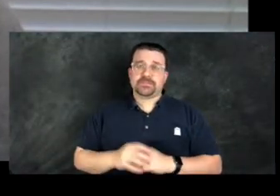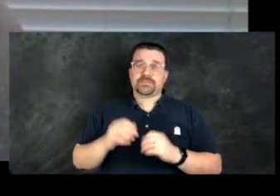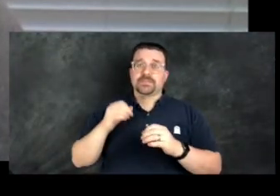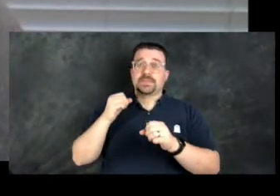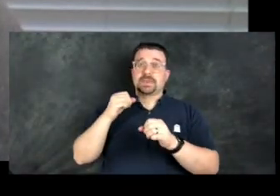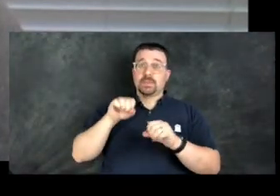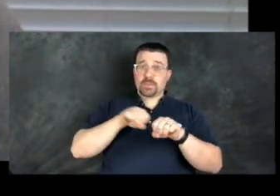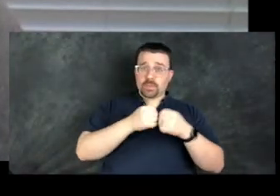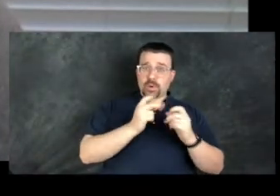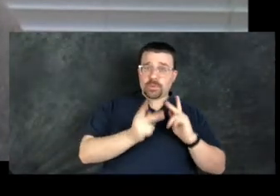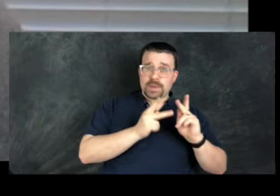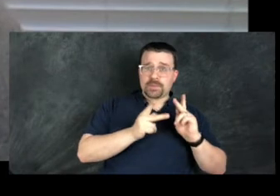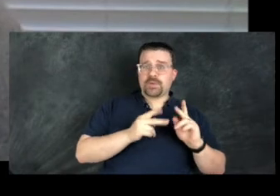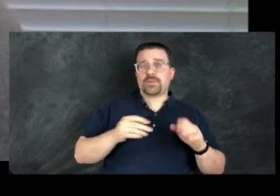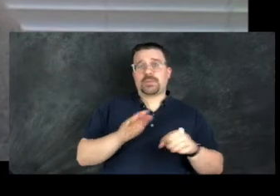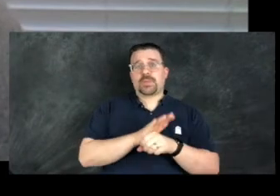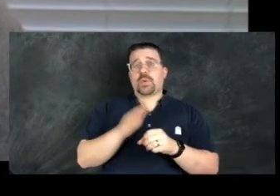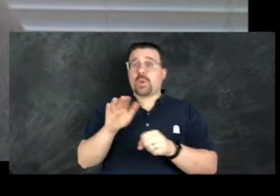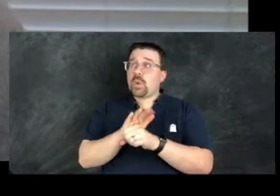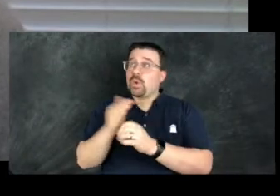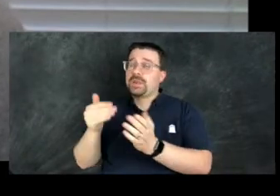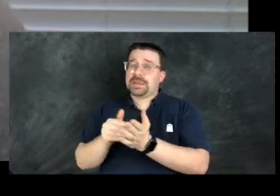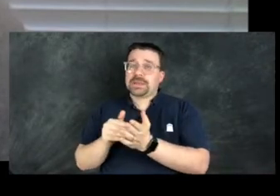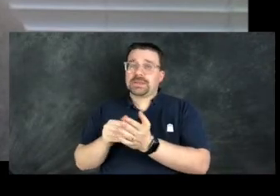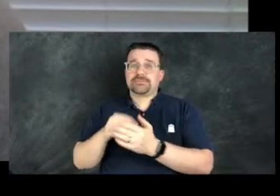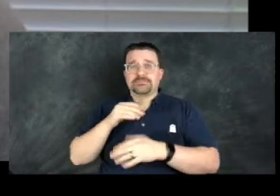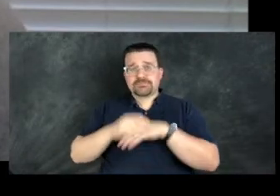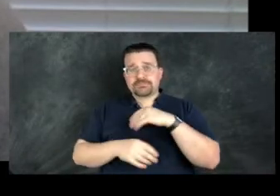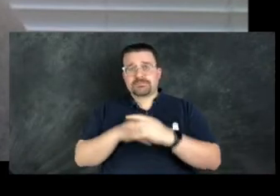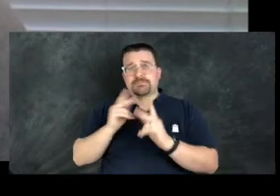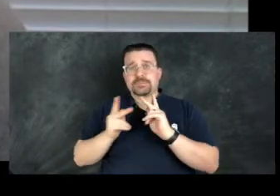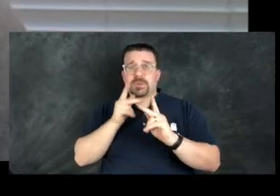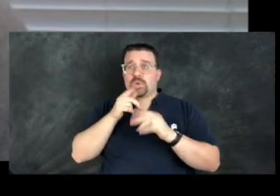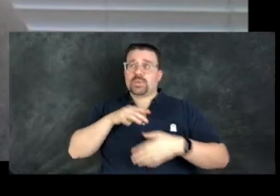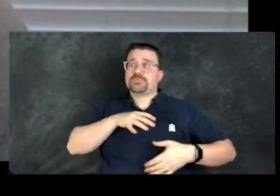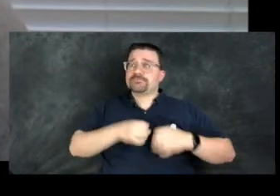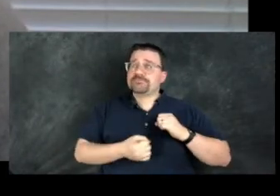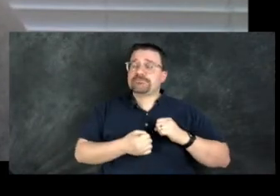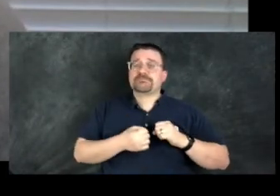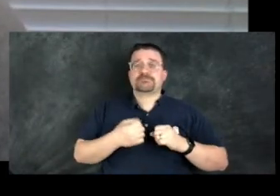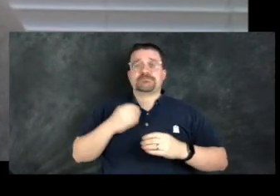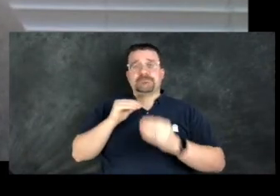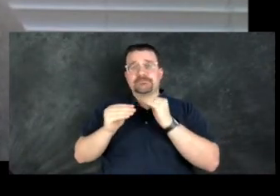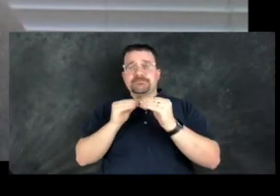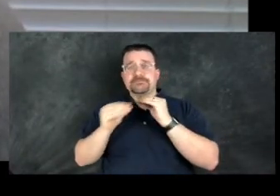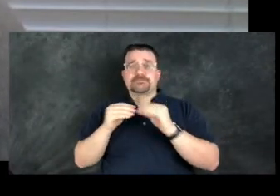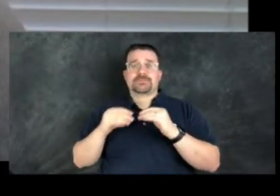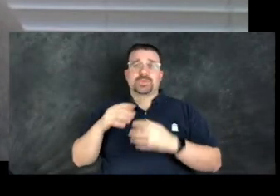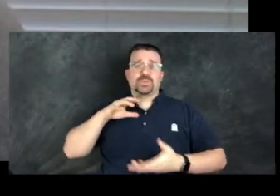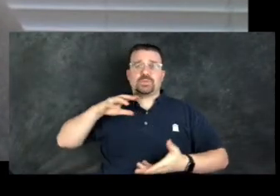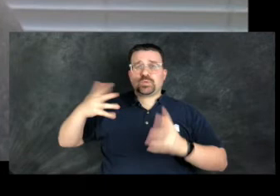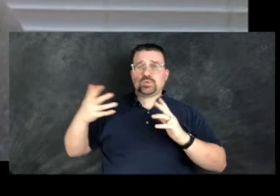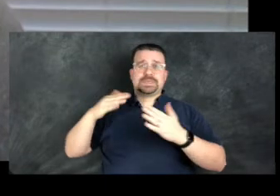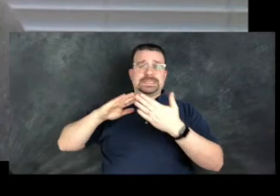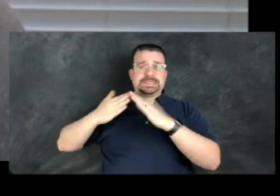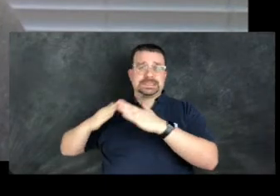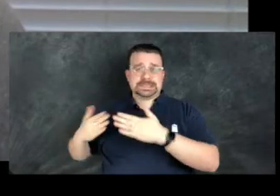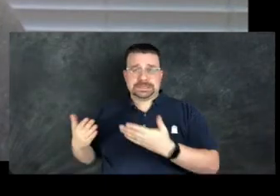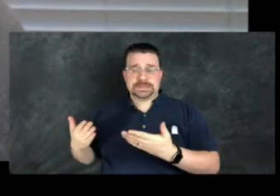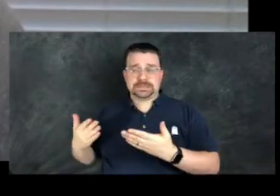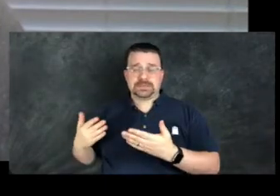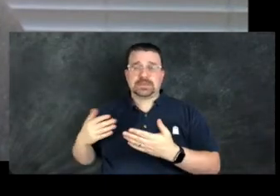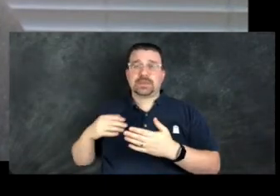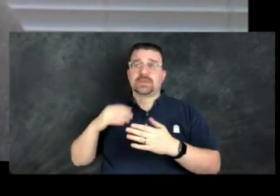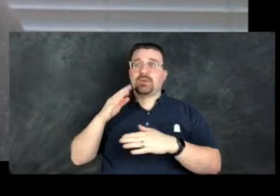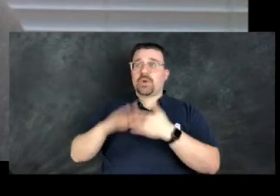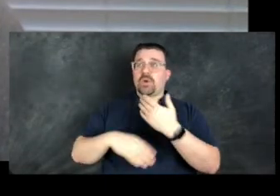Make the brokenhearted whole again. Comfort those who mourn. Repair our ruined cities and